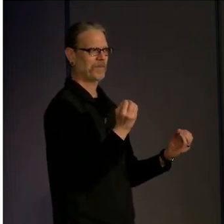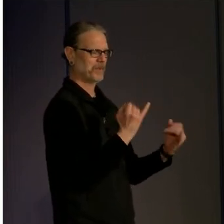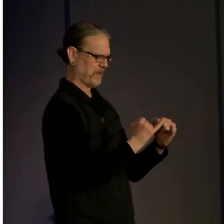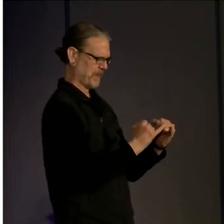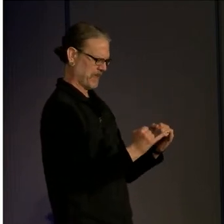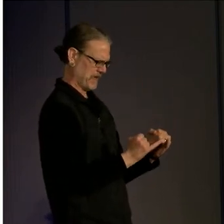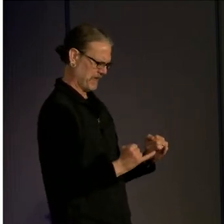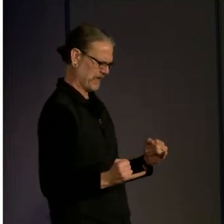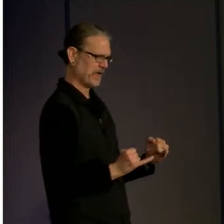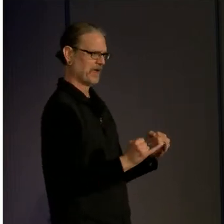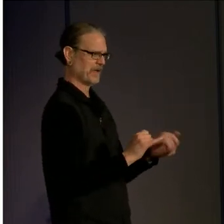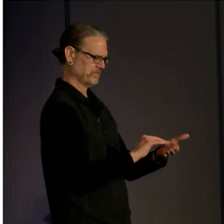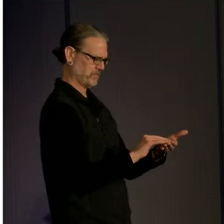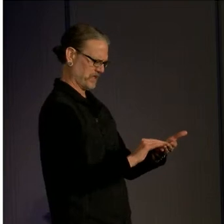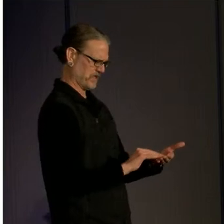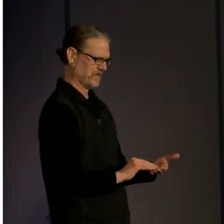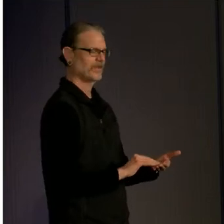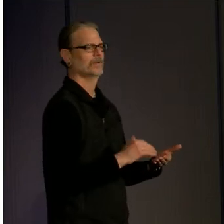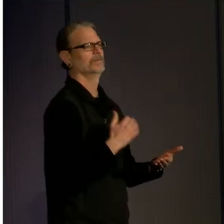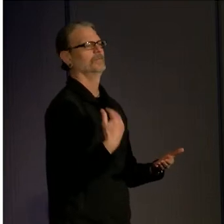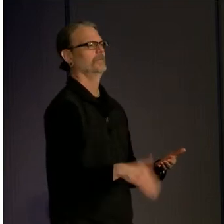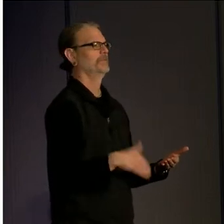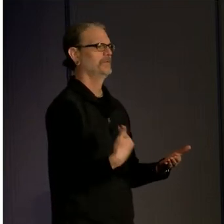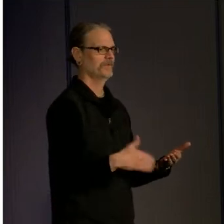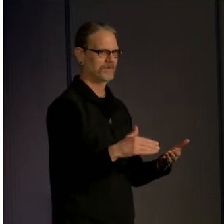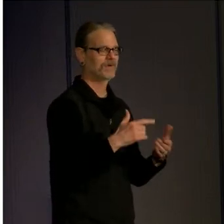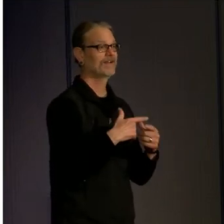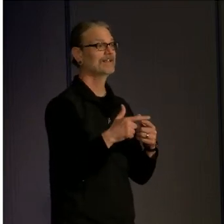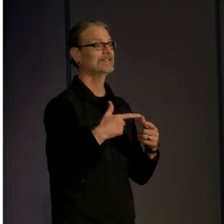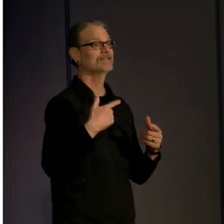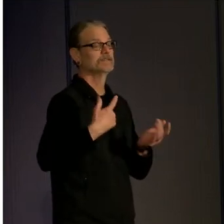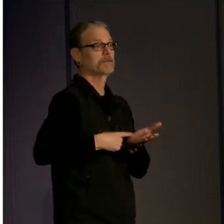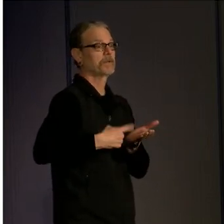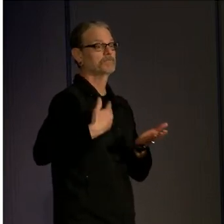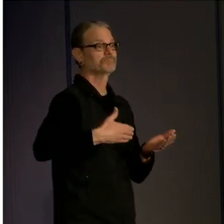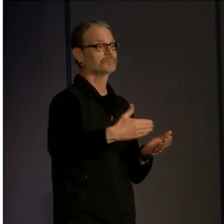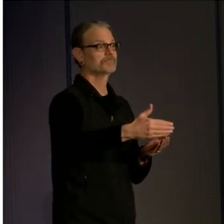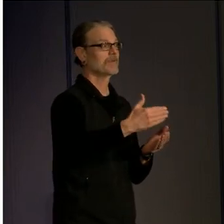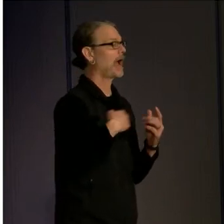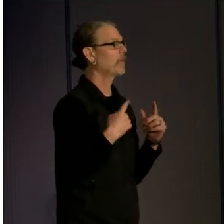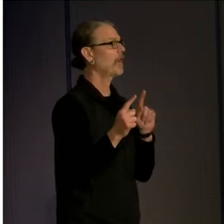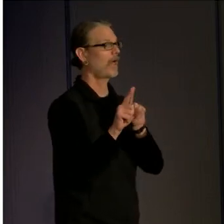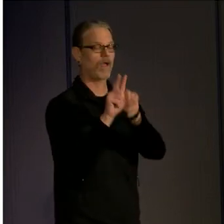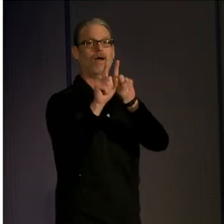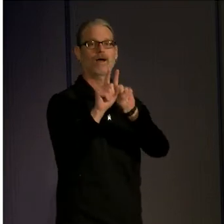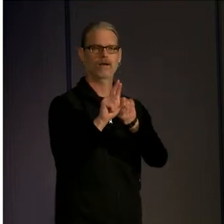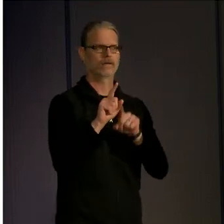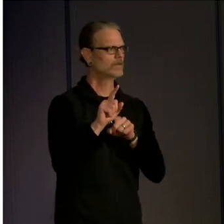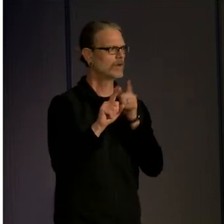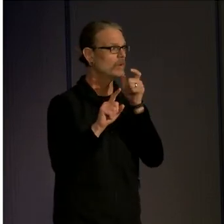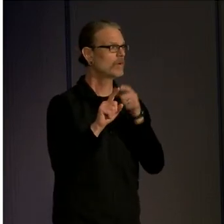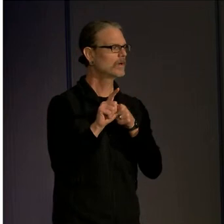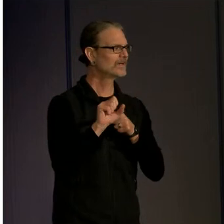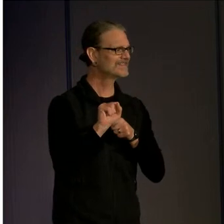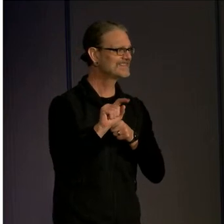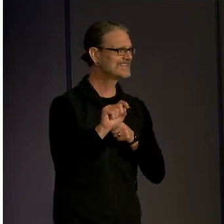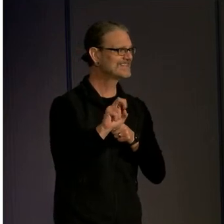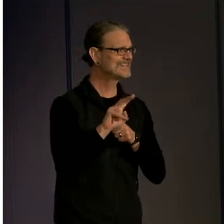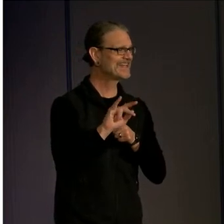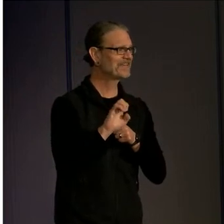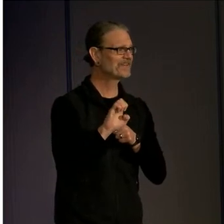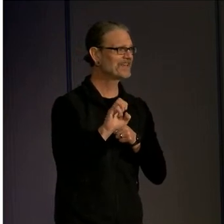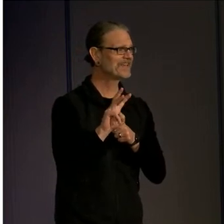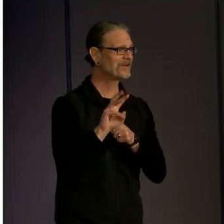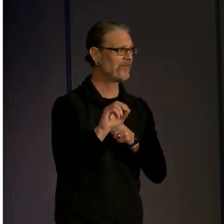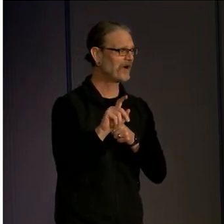Braille displays. And hey, every once in a while, I bumped into Stevie Wonder. He does make